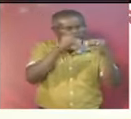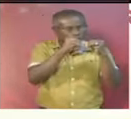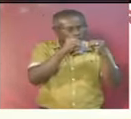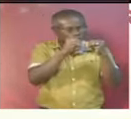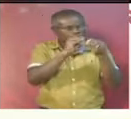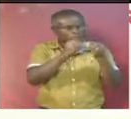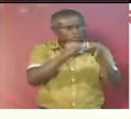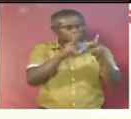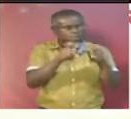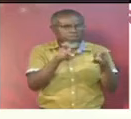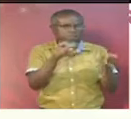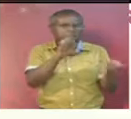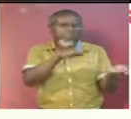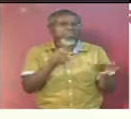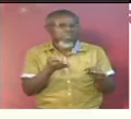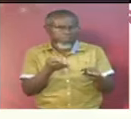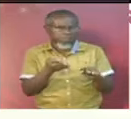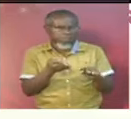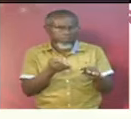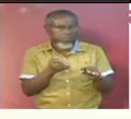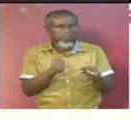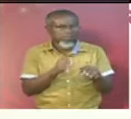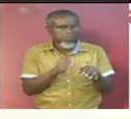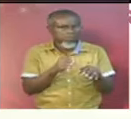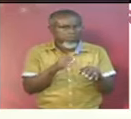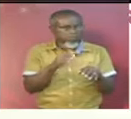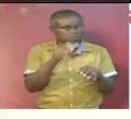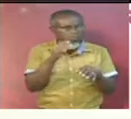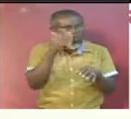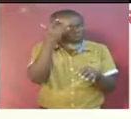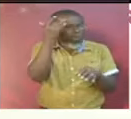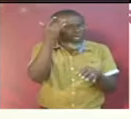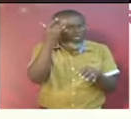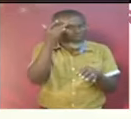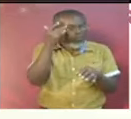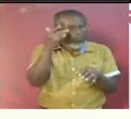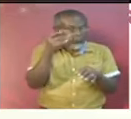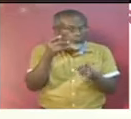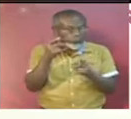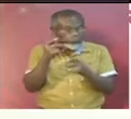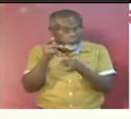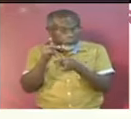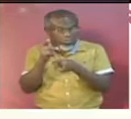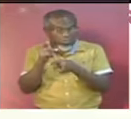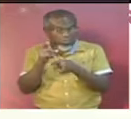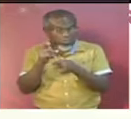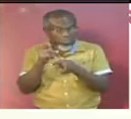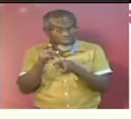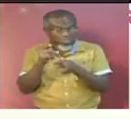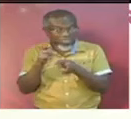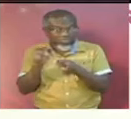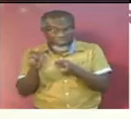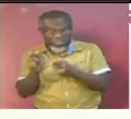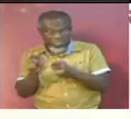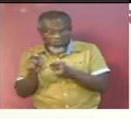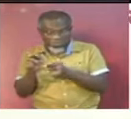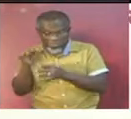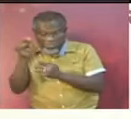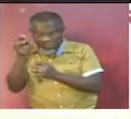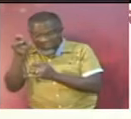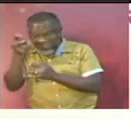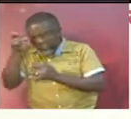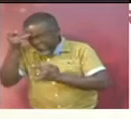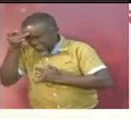for that is that it does take some time between your infection and the eventual outcome, whether it